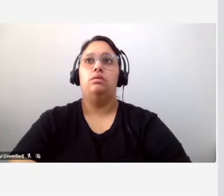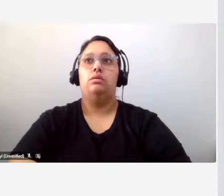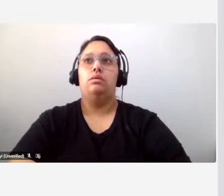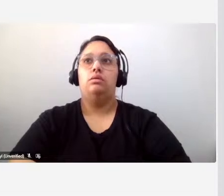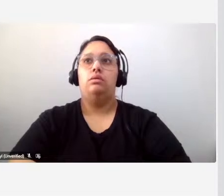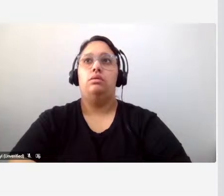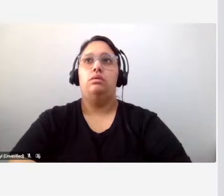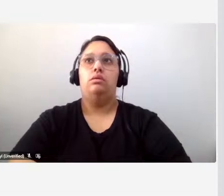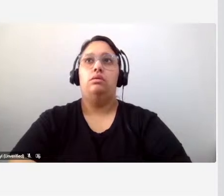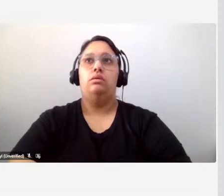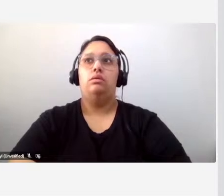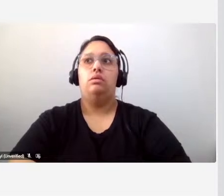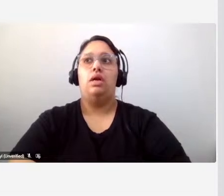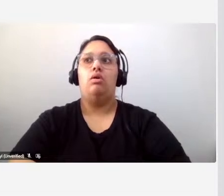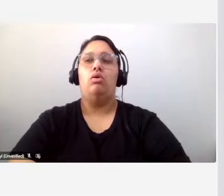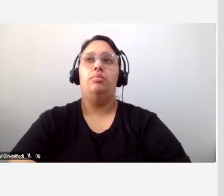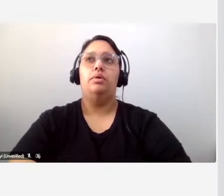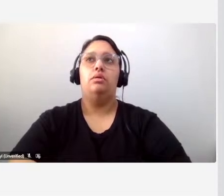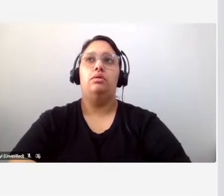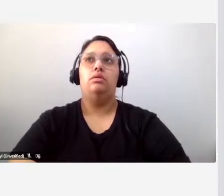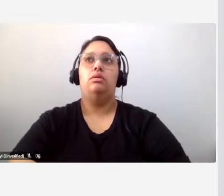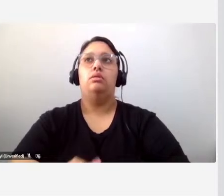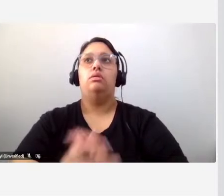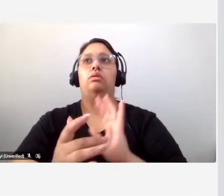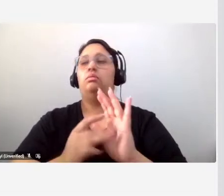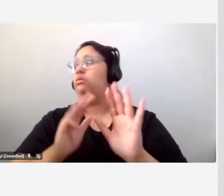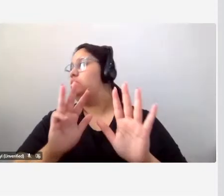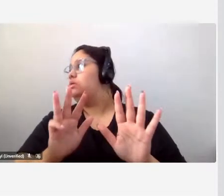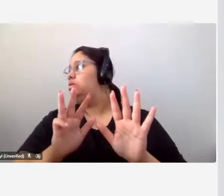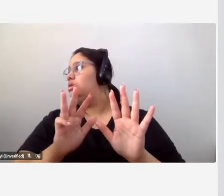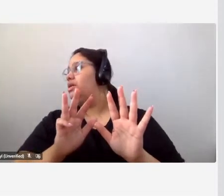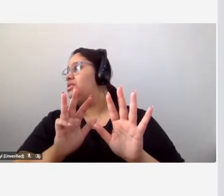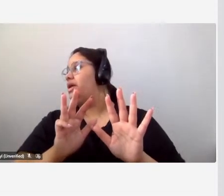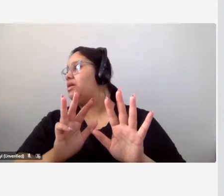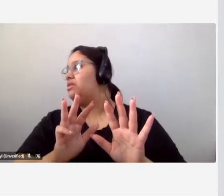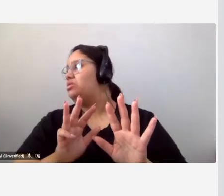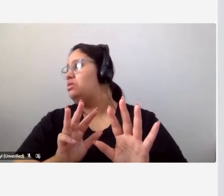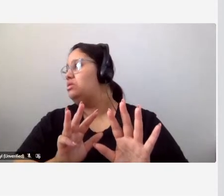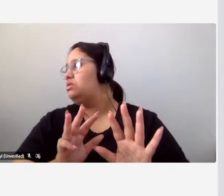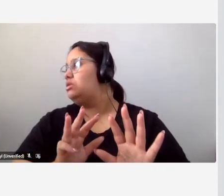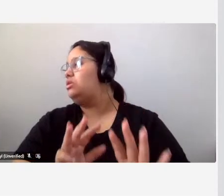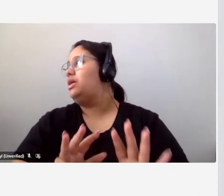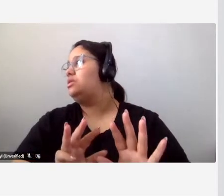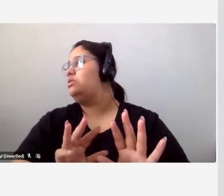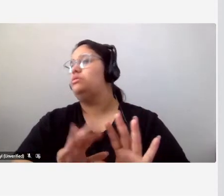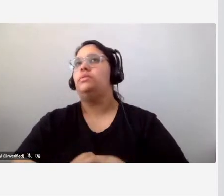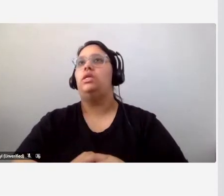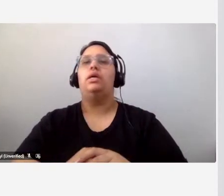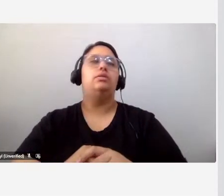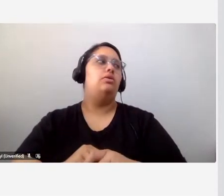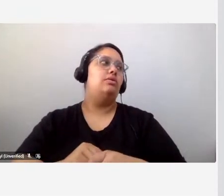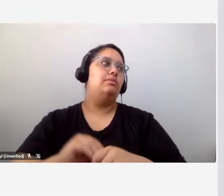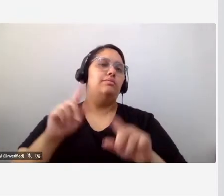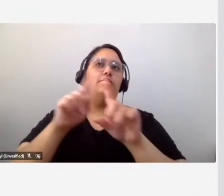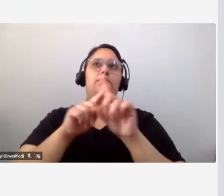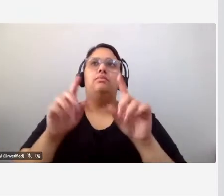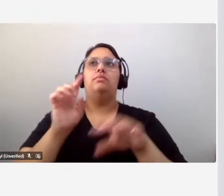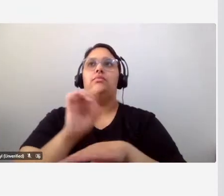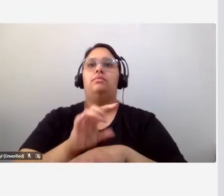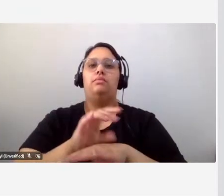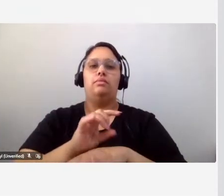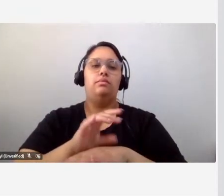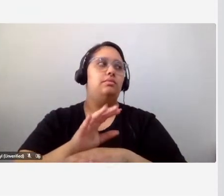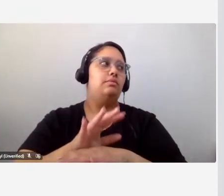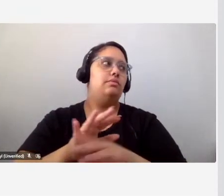paragraph 3. Given your competence, you know, which also talk to advising the